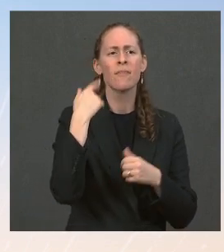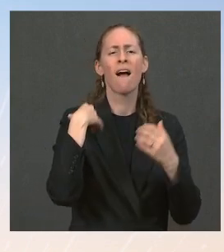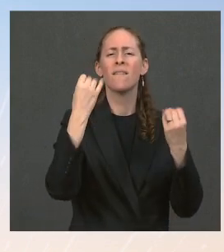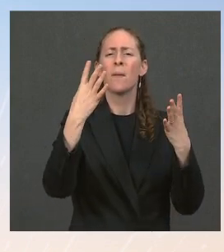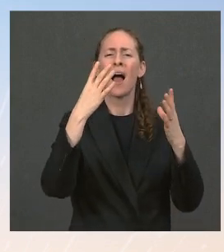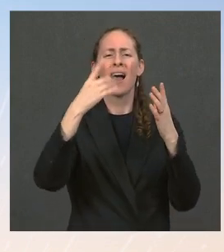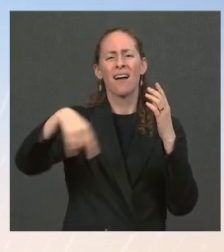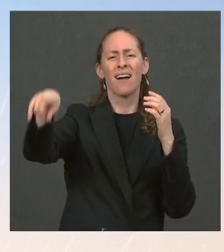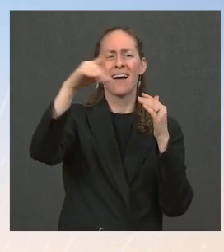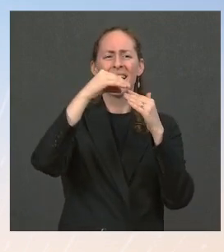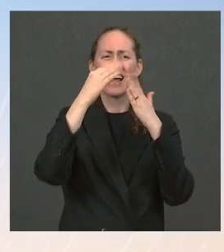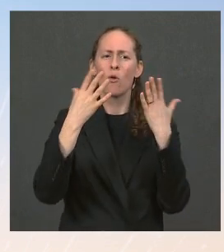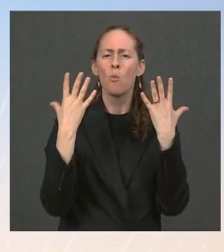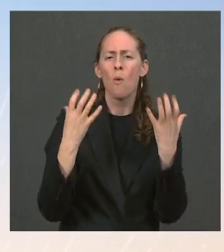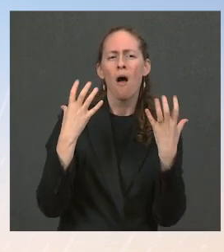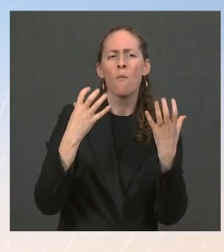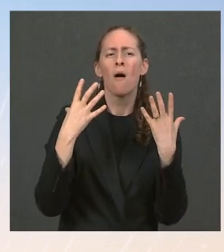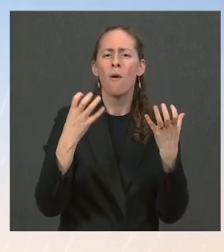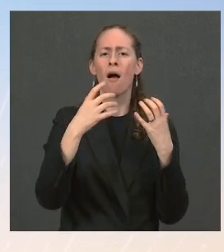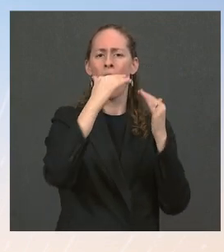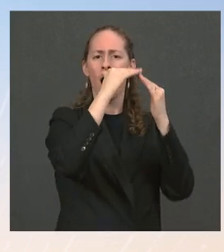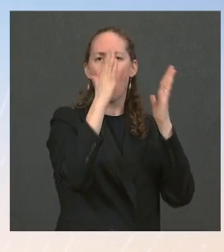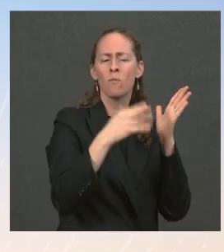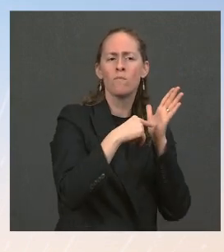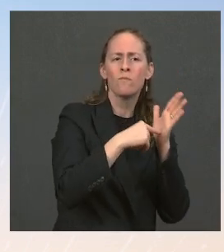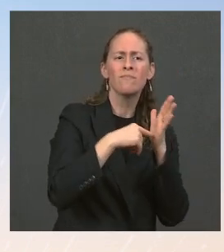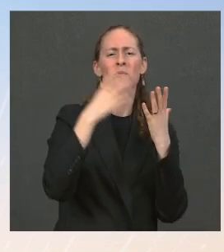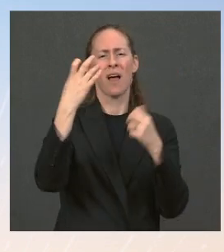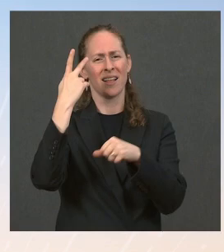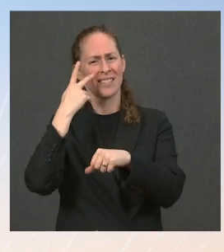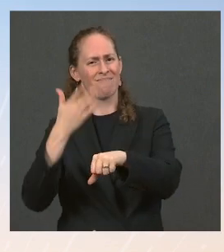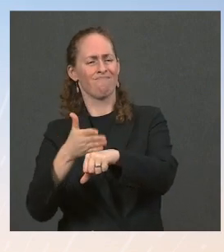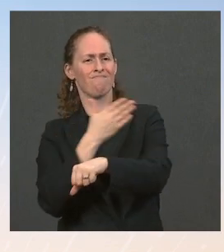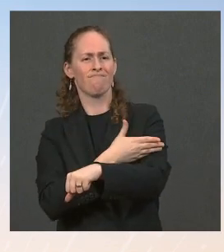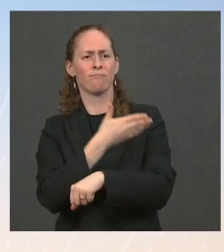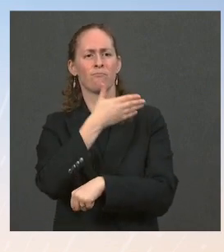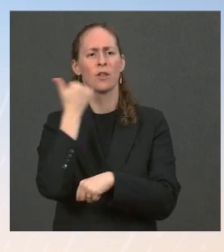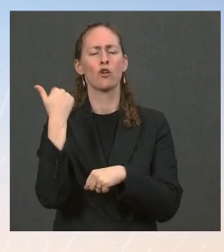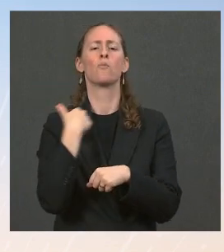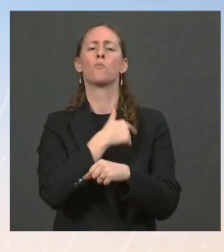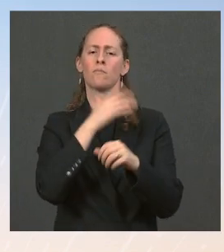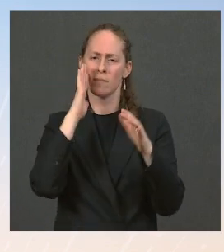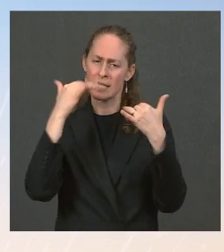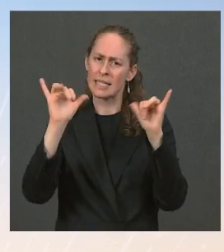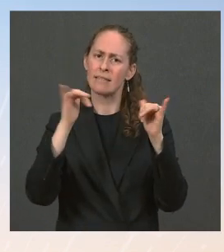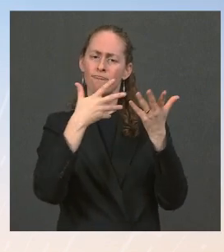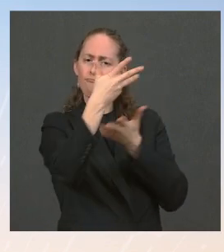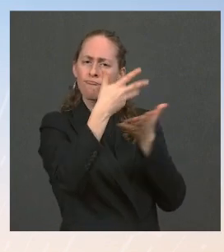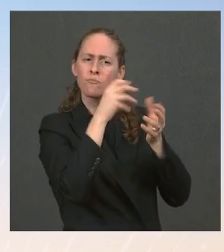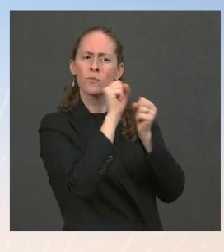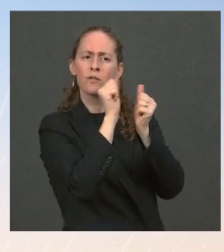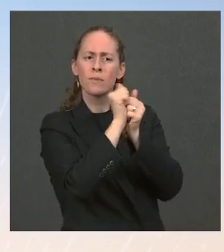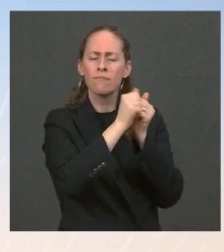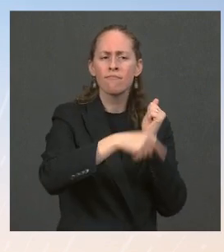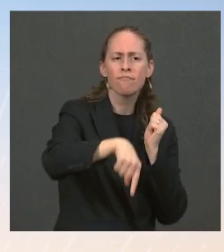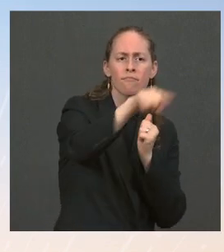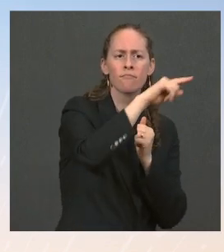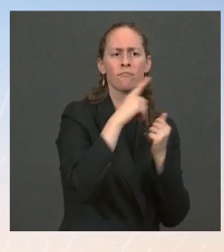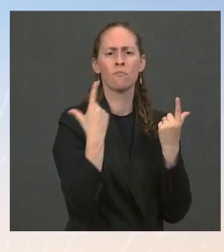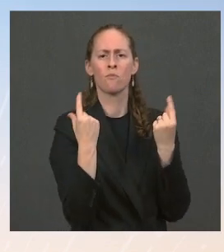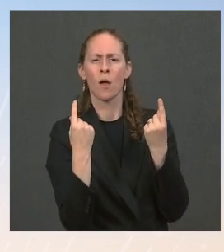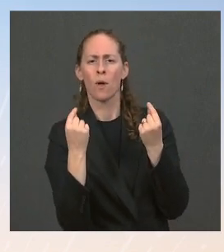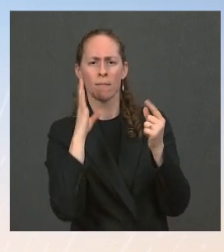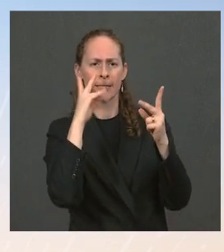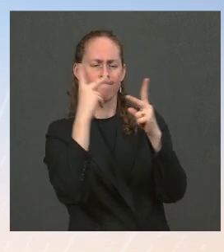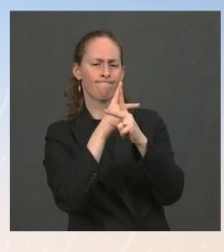the House, who want to see immigration reform happen. And we will certainly continue to work with them to see what vehicle and path forward, what that looks like.